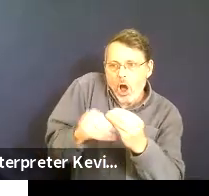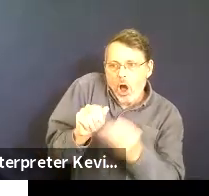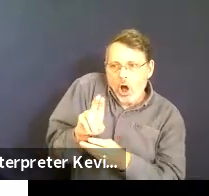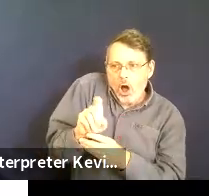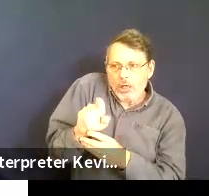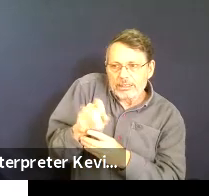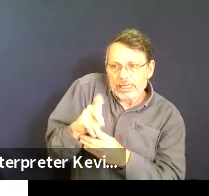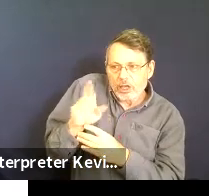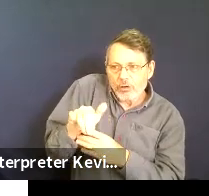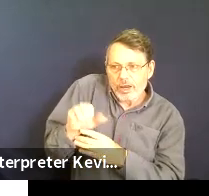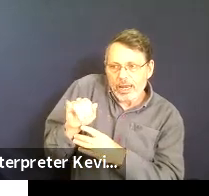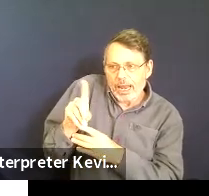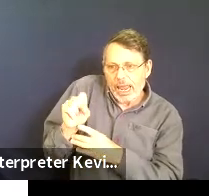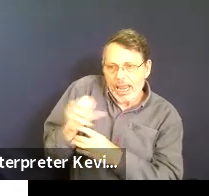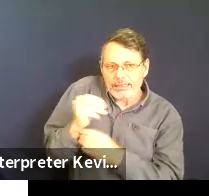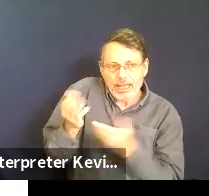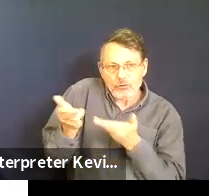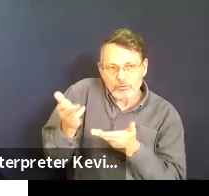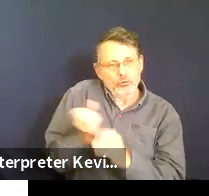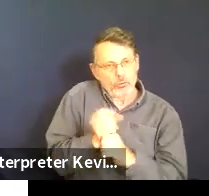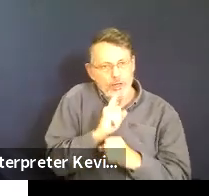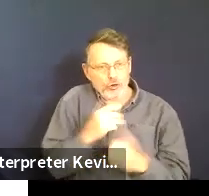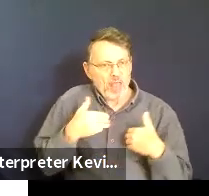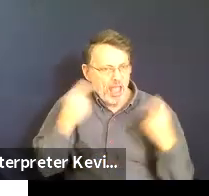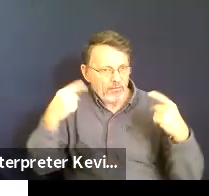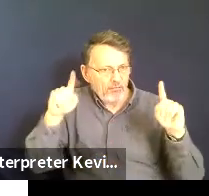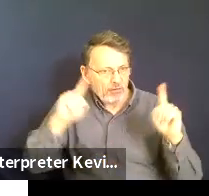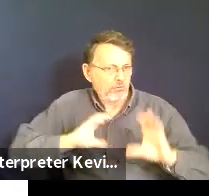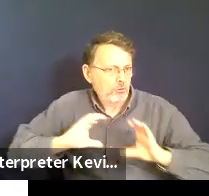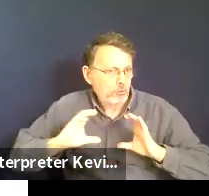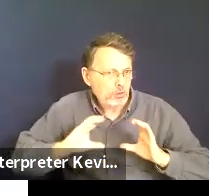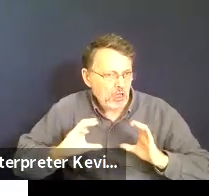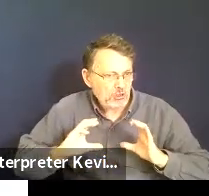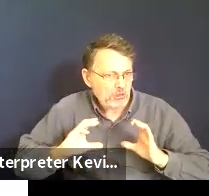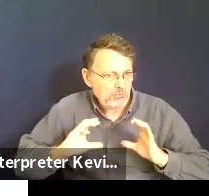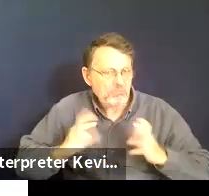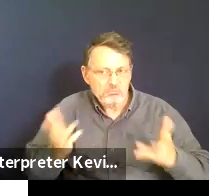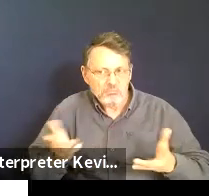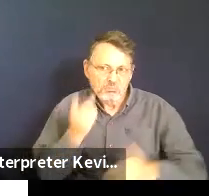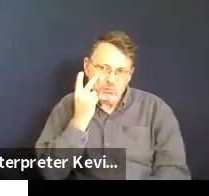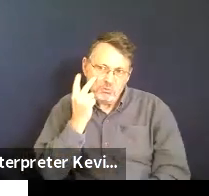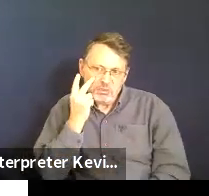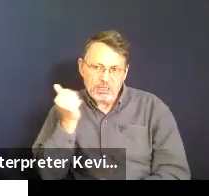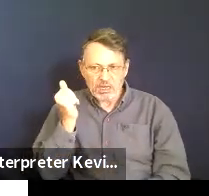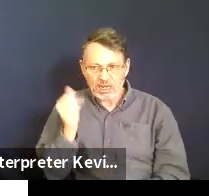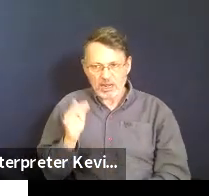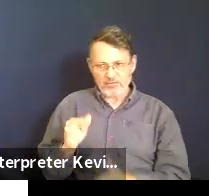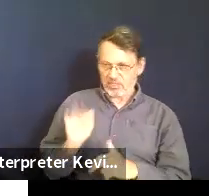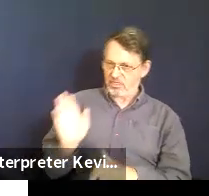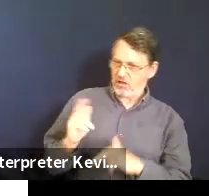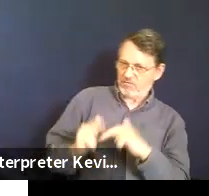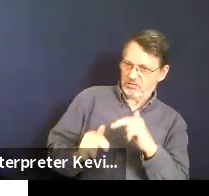services to assure effective communication. We look to see whether facilities are